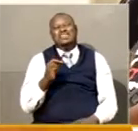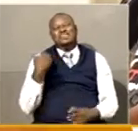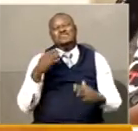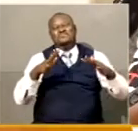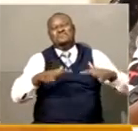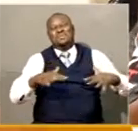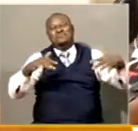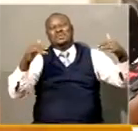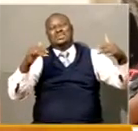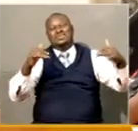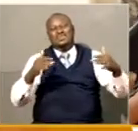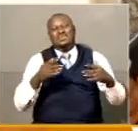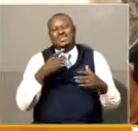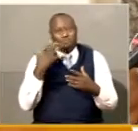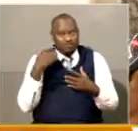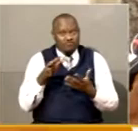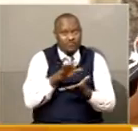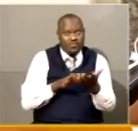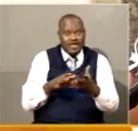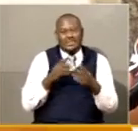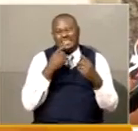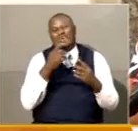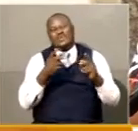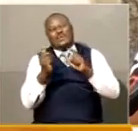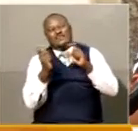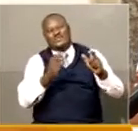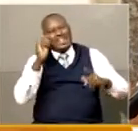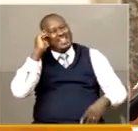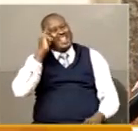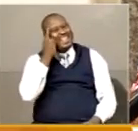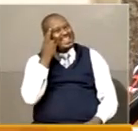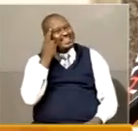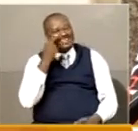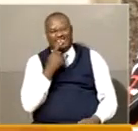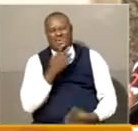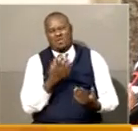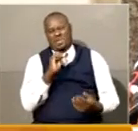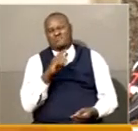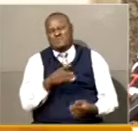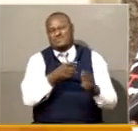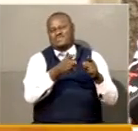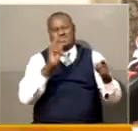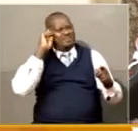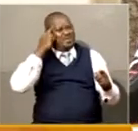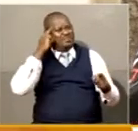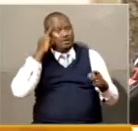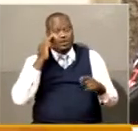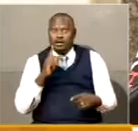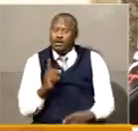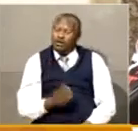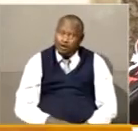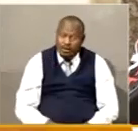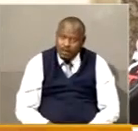Parliament that caused some of us to be mentally disturbed, that most of the MPs are now mentally disturbed, that one is